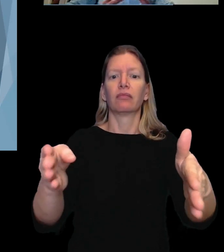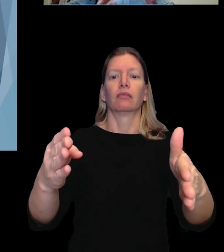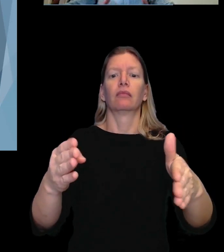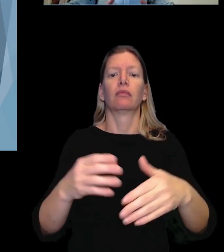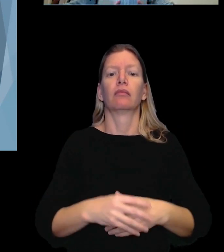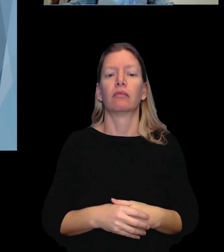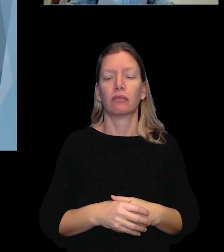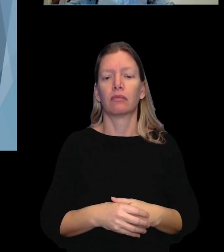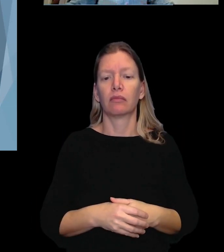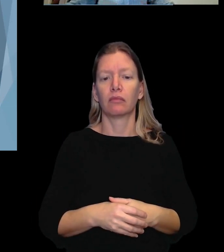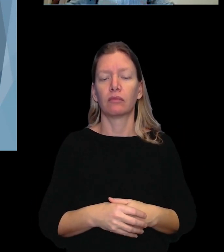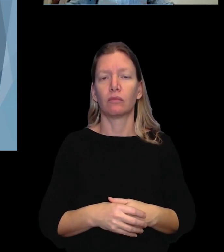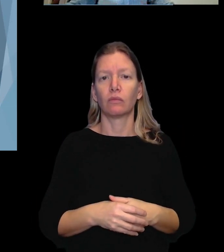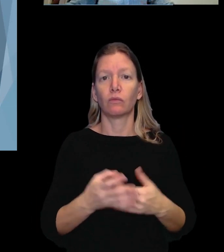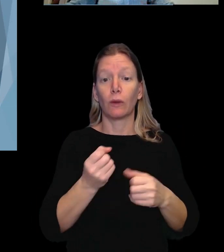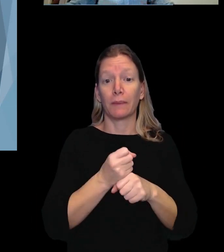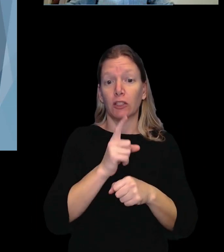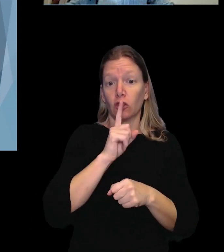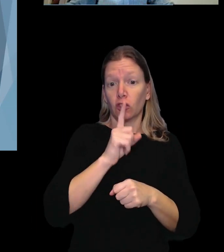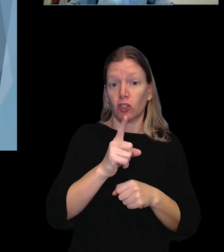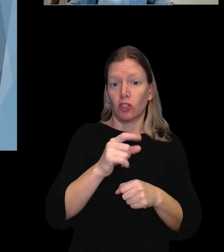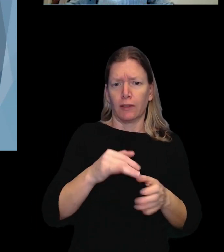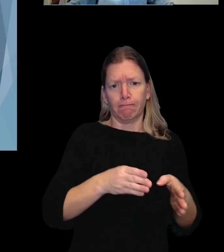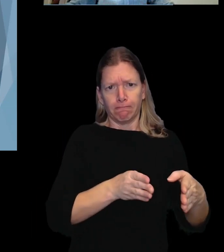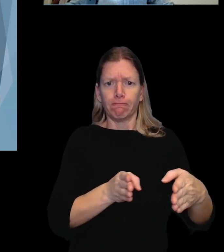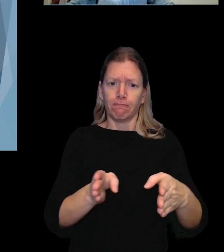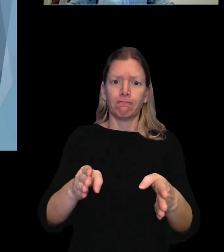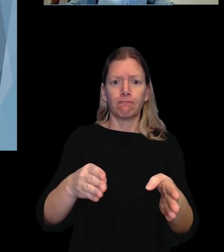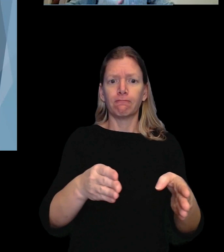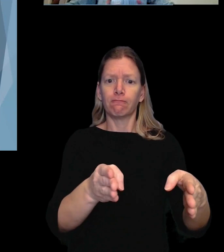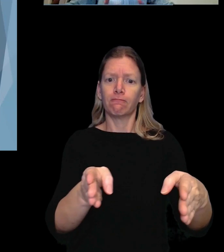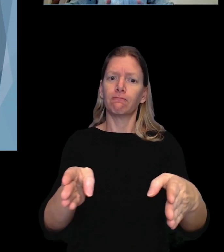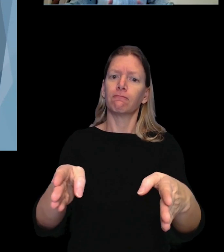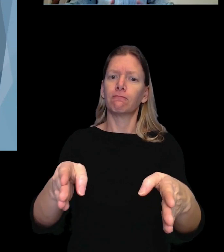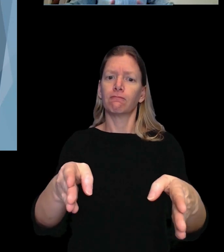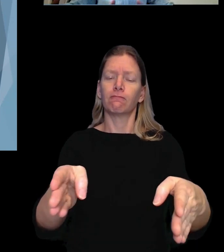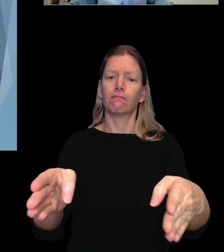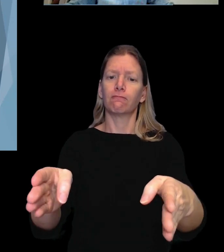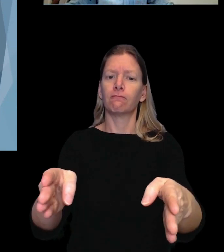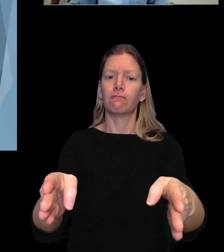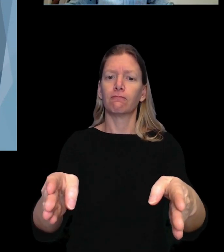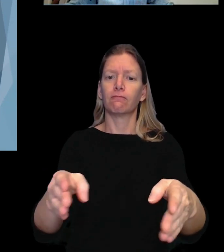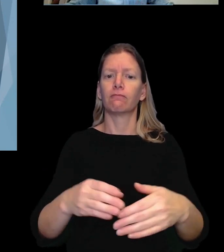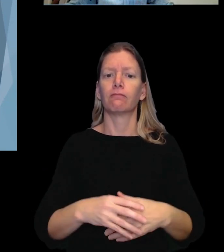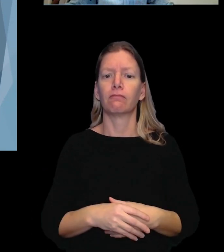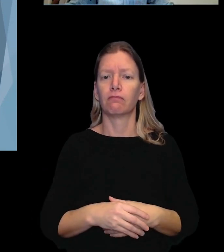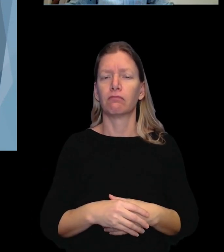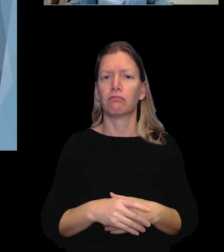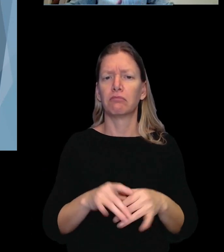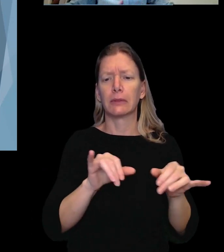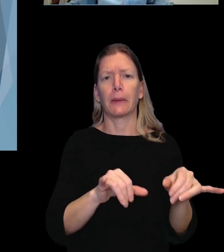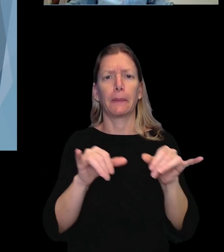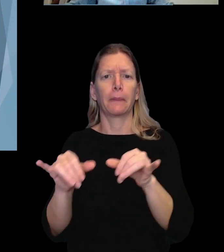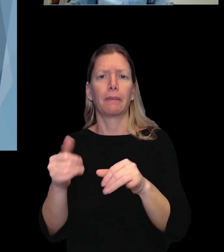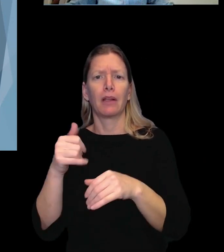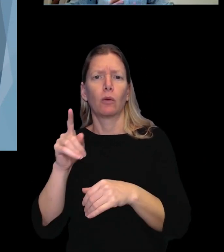You want to generally make sure that the path of travel is the same or at least substantially similar in terms